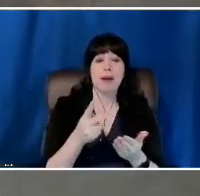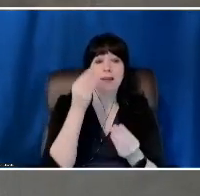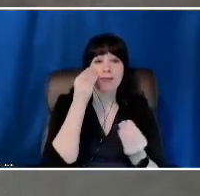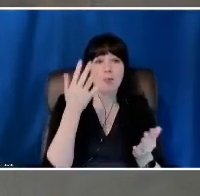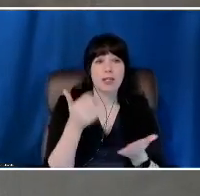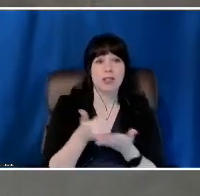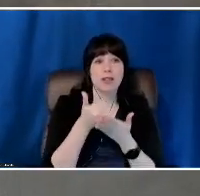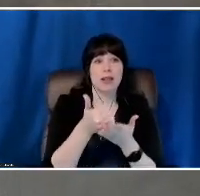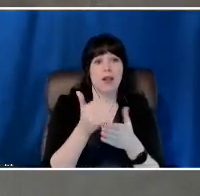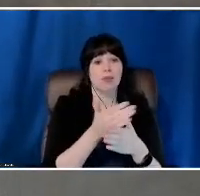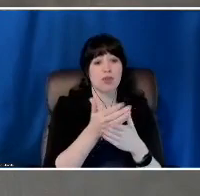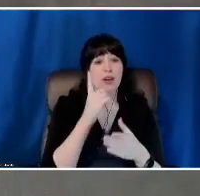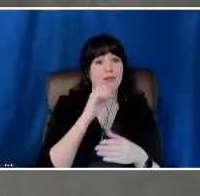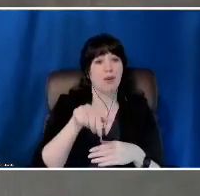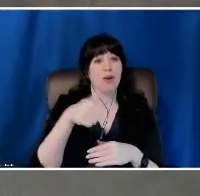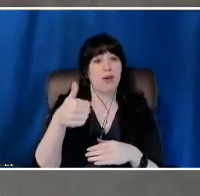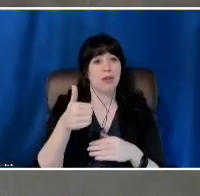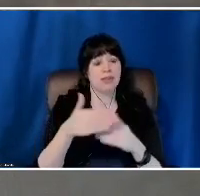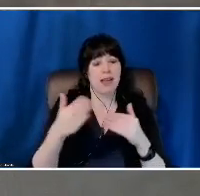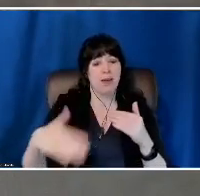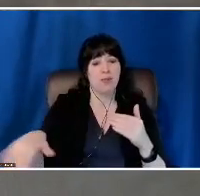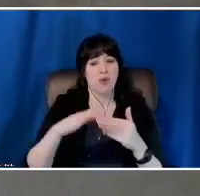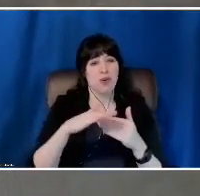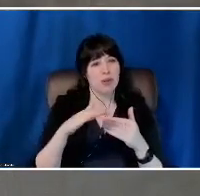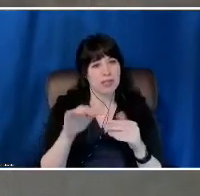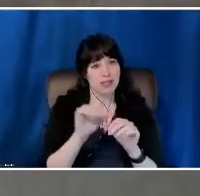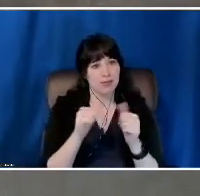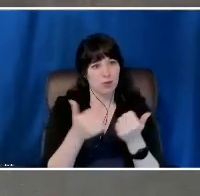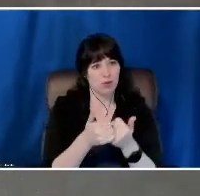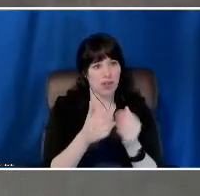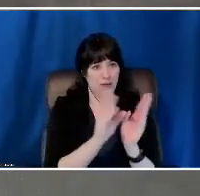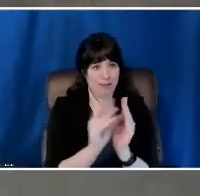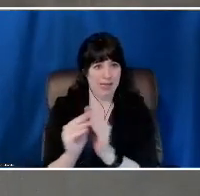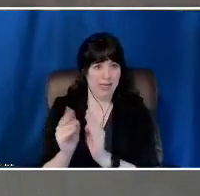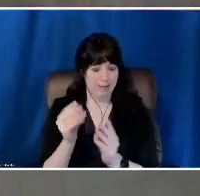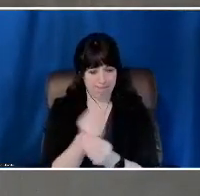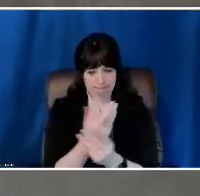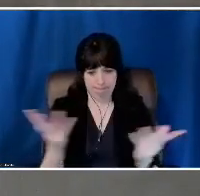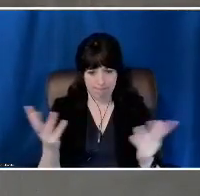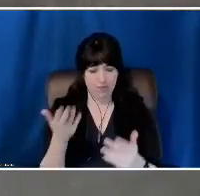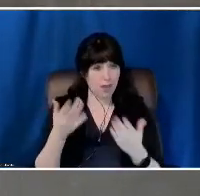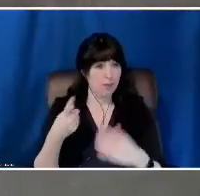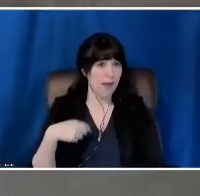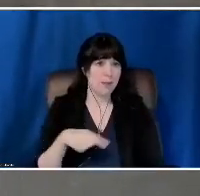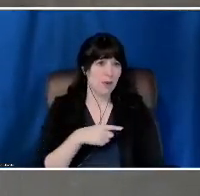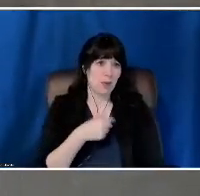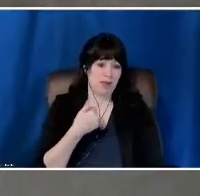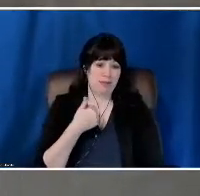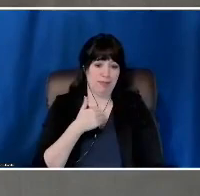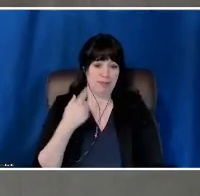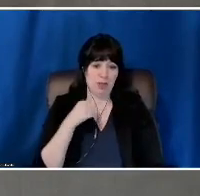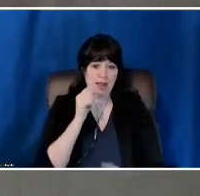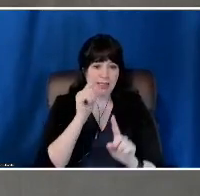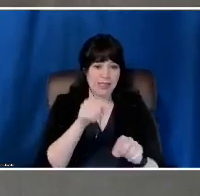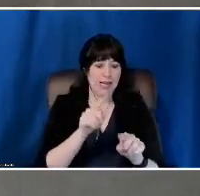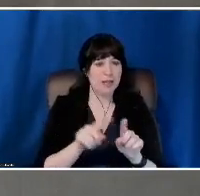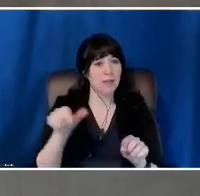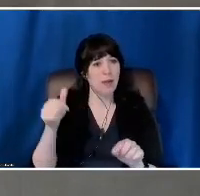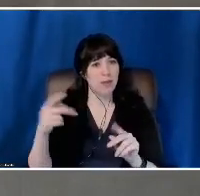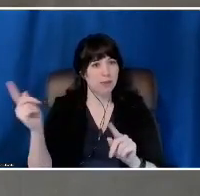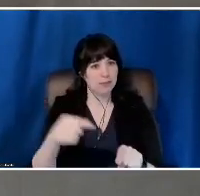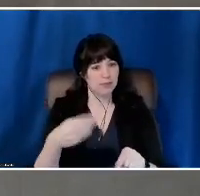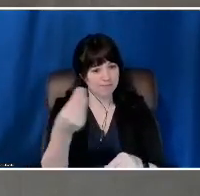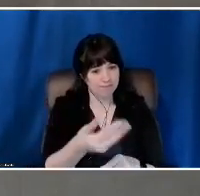at different neighborhood association meetings that maybe we're not also attending, but we hope to have graphs and